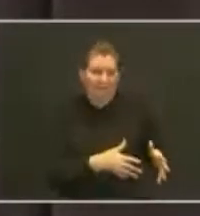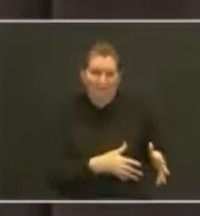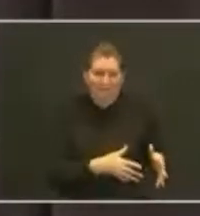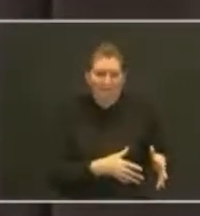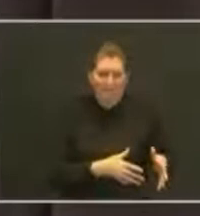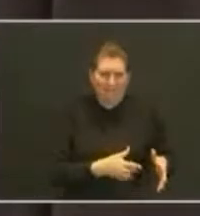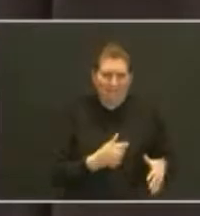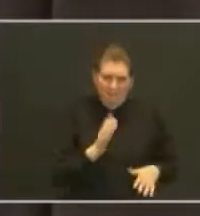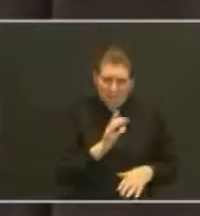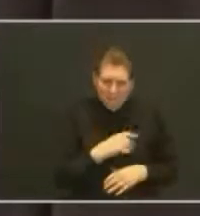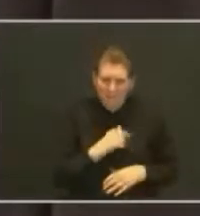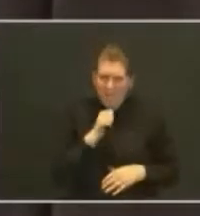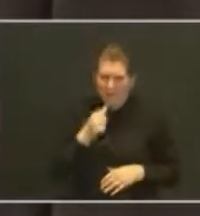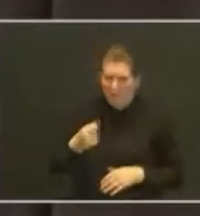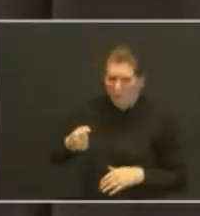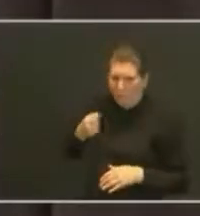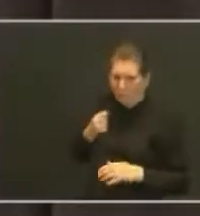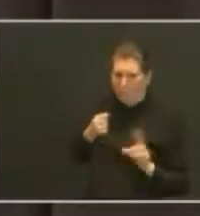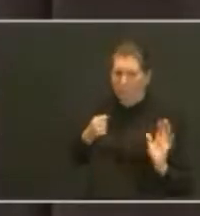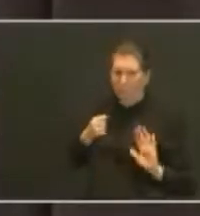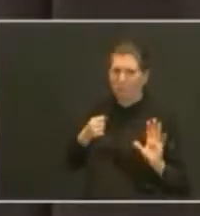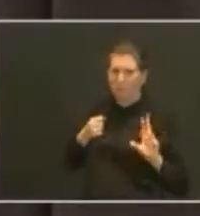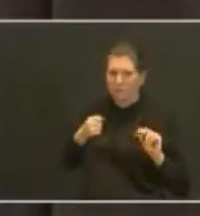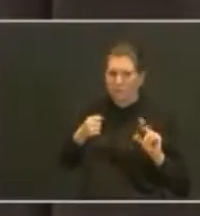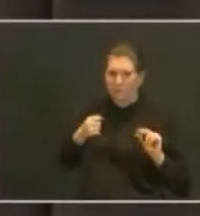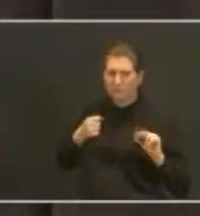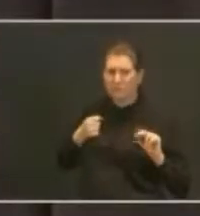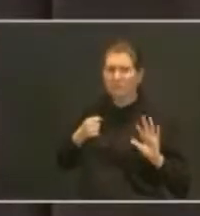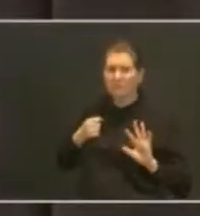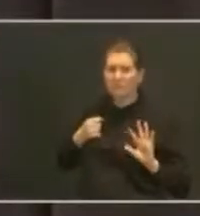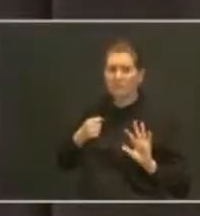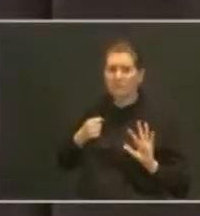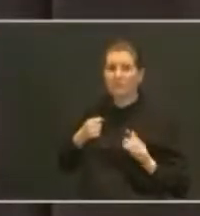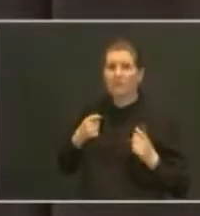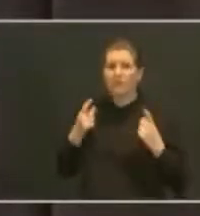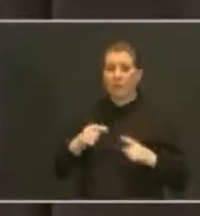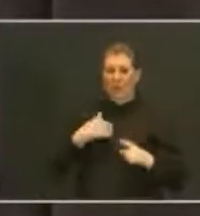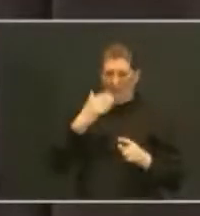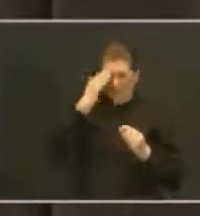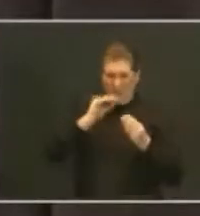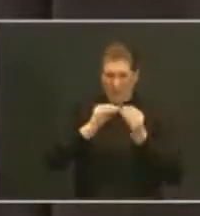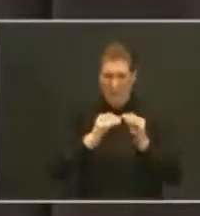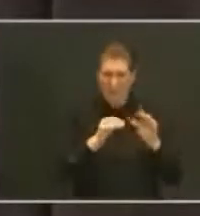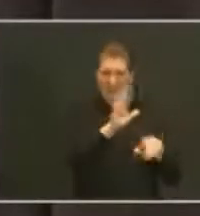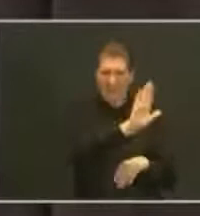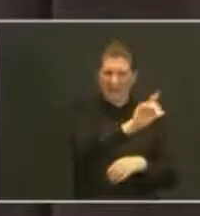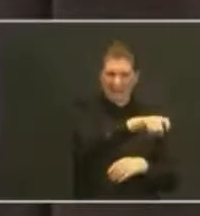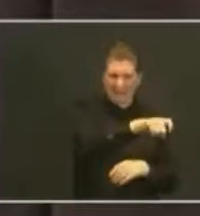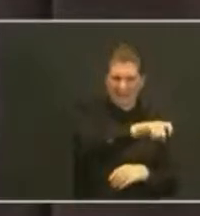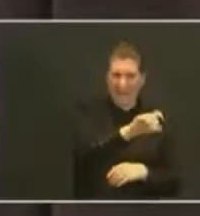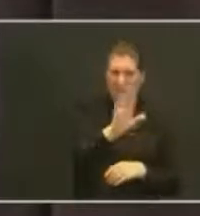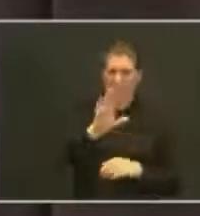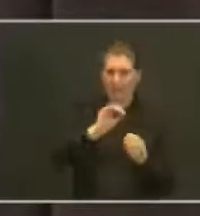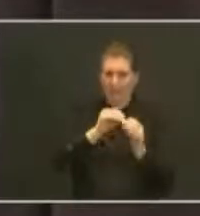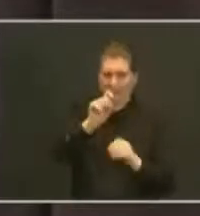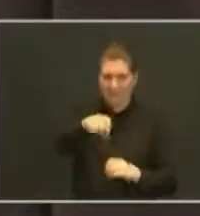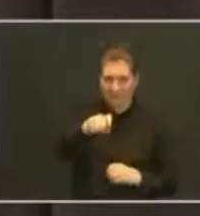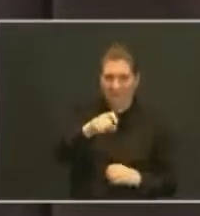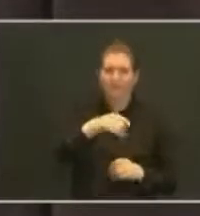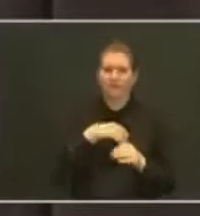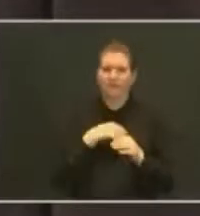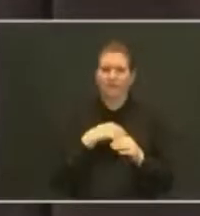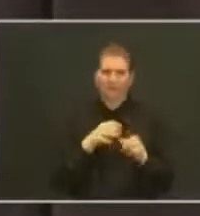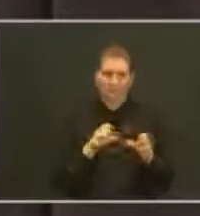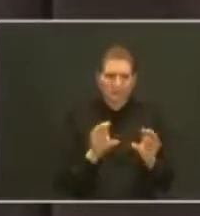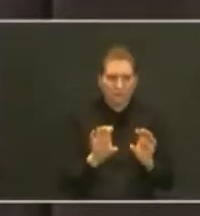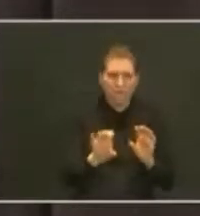way. They were part of this distribution and redistribution process that I explained that happened over the course of that